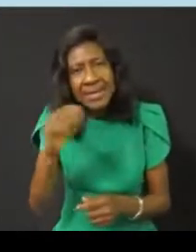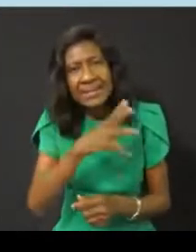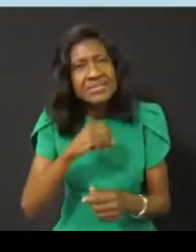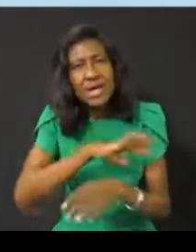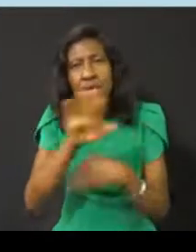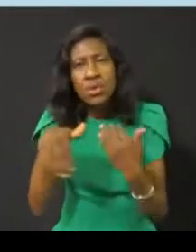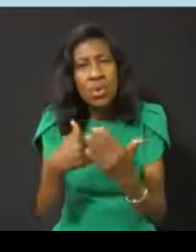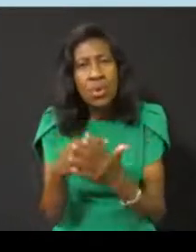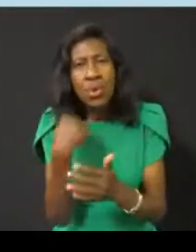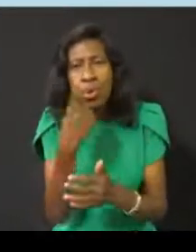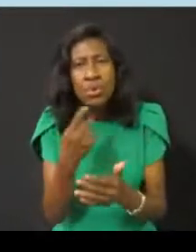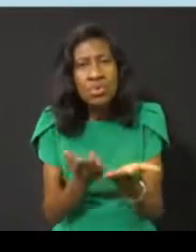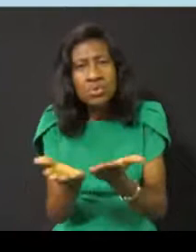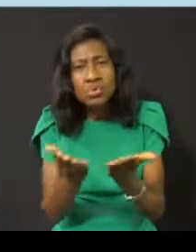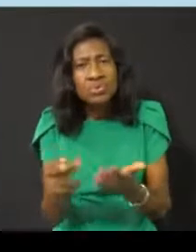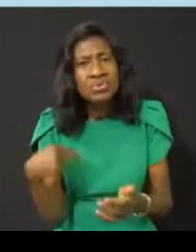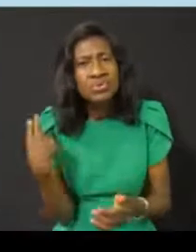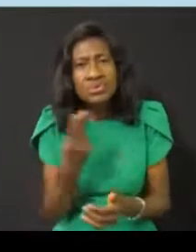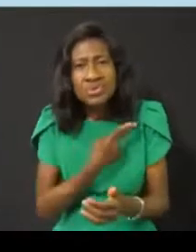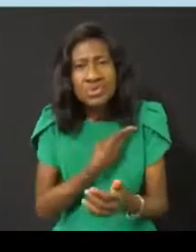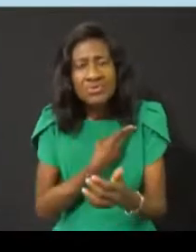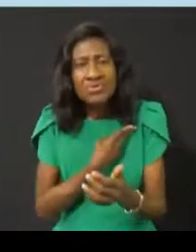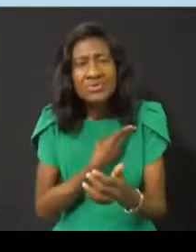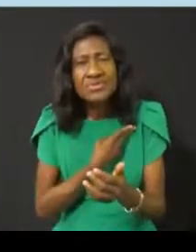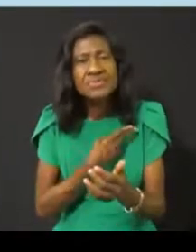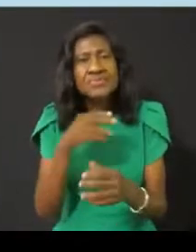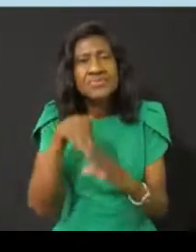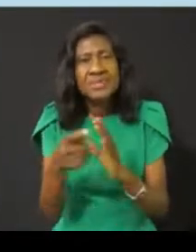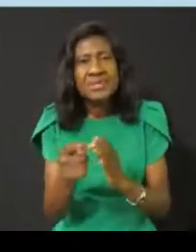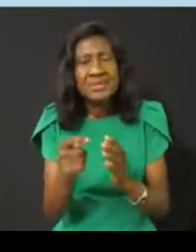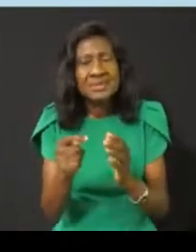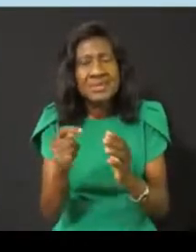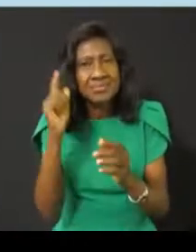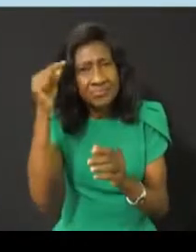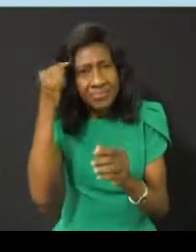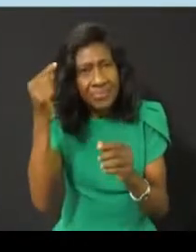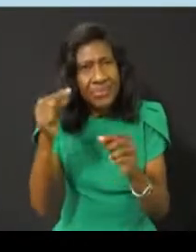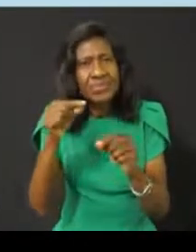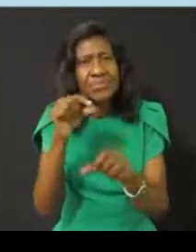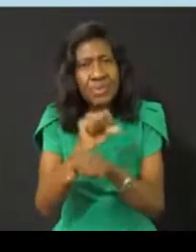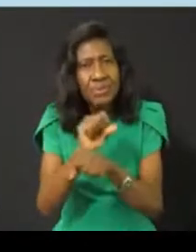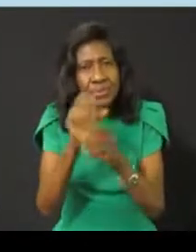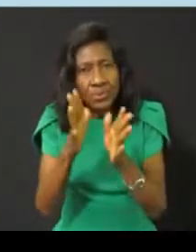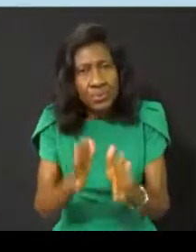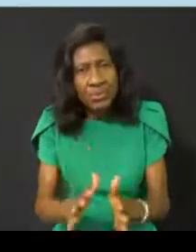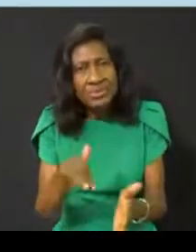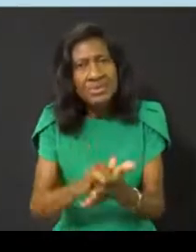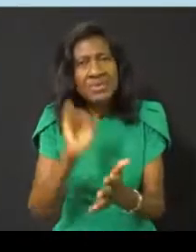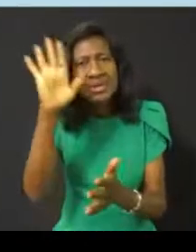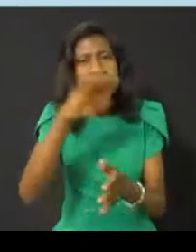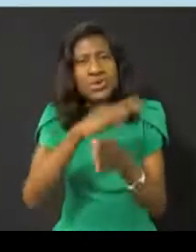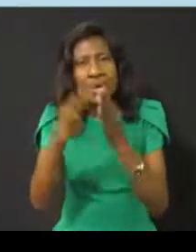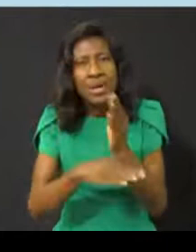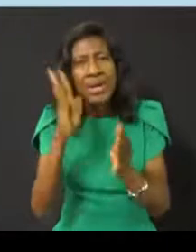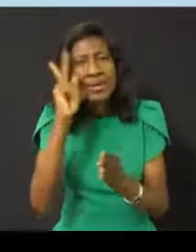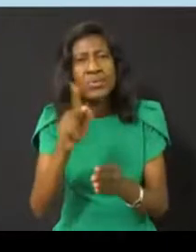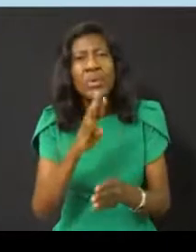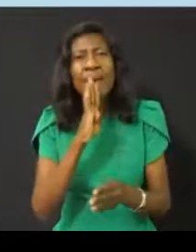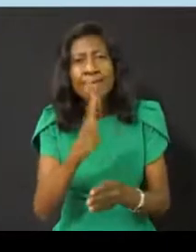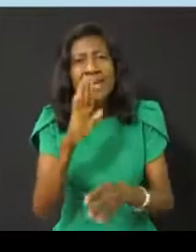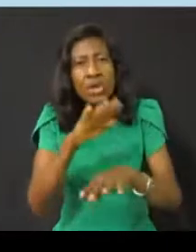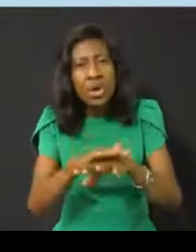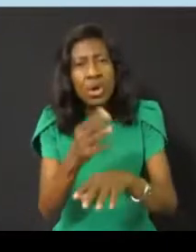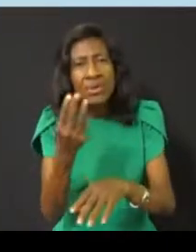all who serve us so well through the civil service, etc., that your good hand would be upon them, and that you